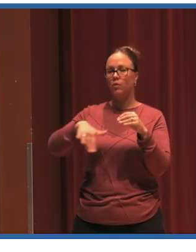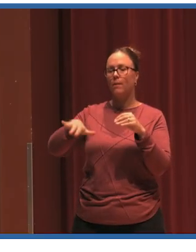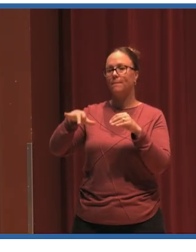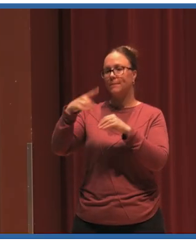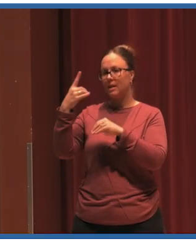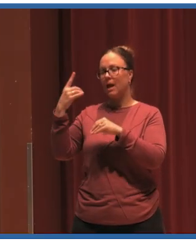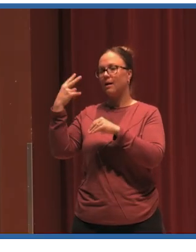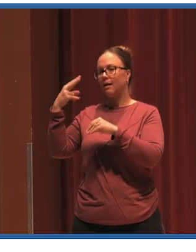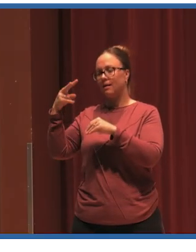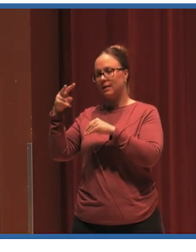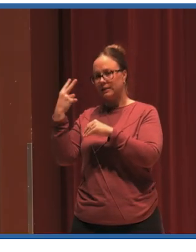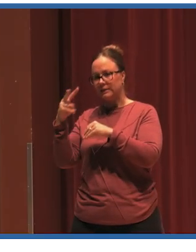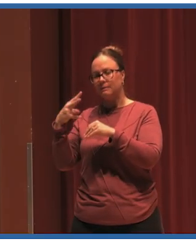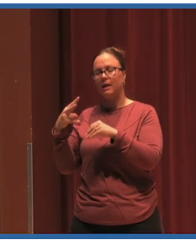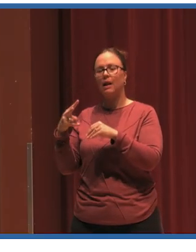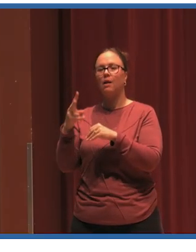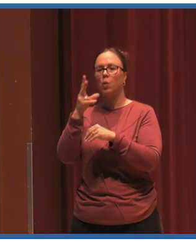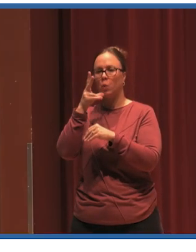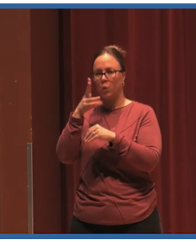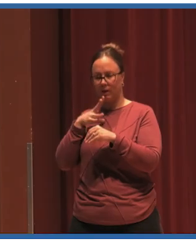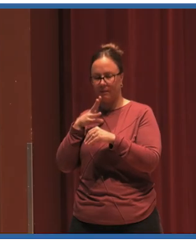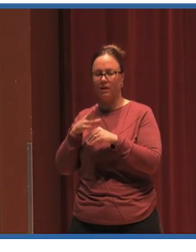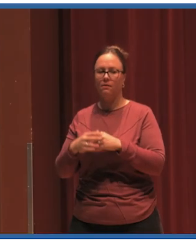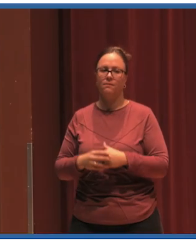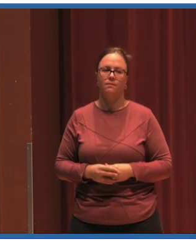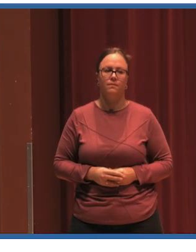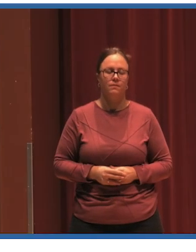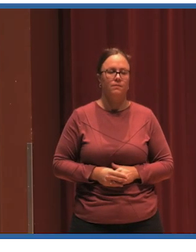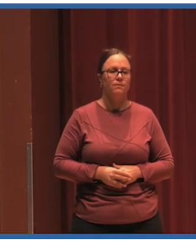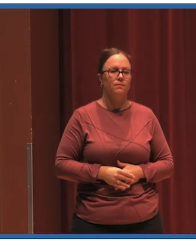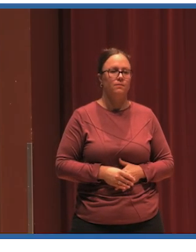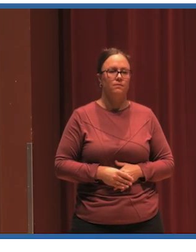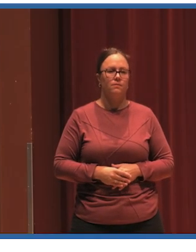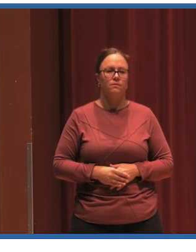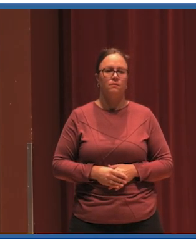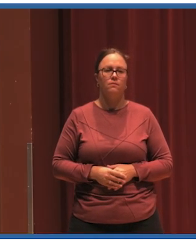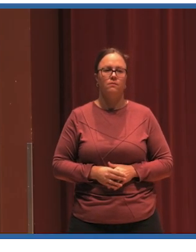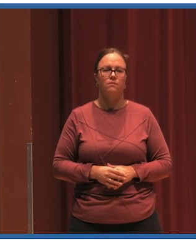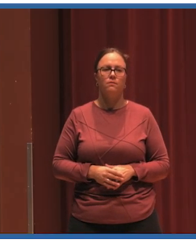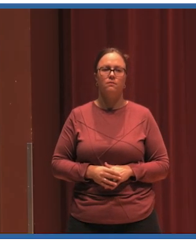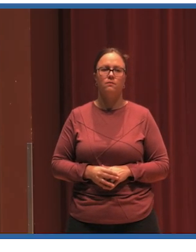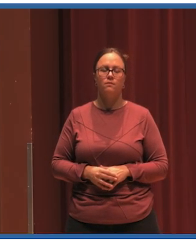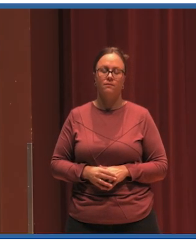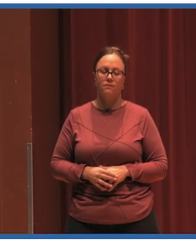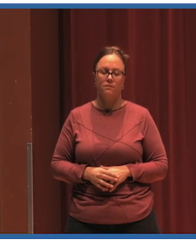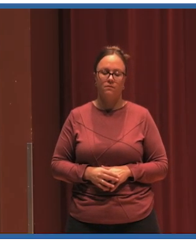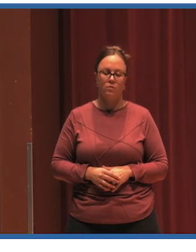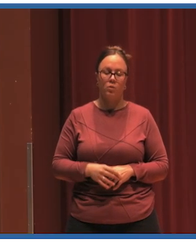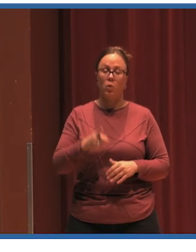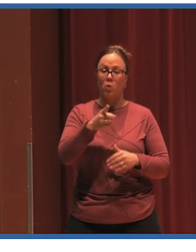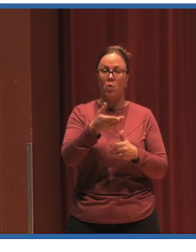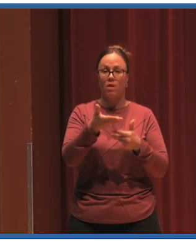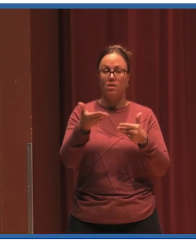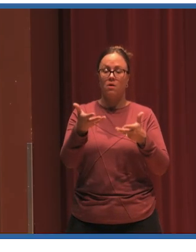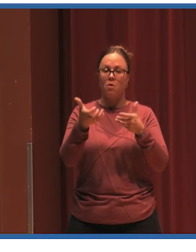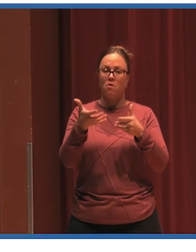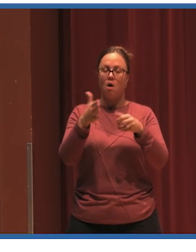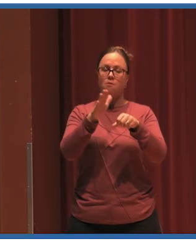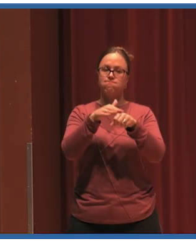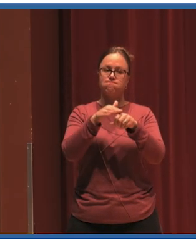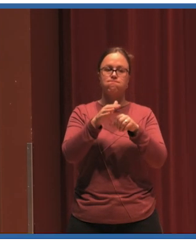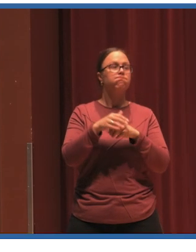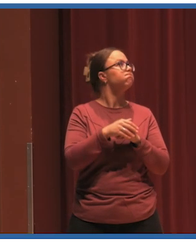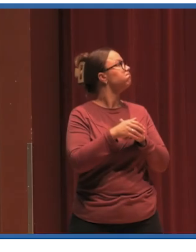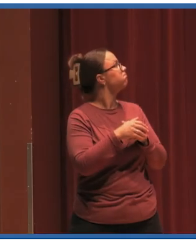comes to the percent diagnosed at a later stage. One of the things we want to highlight is the Care for Yourself Breast and Cervical